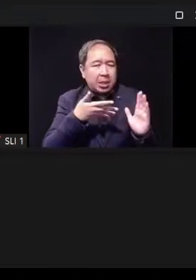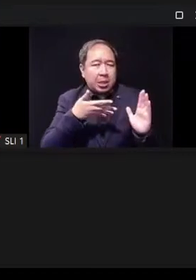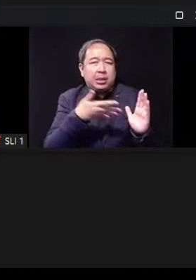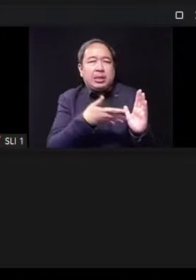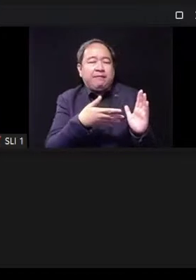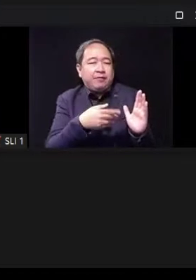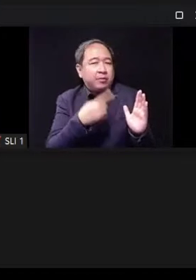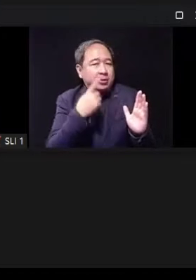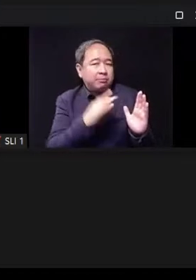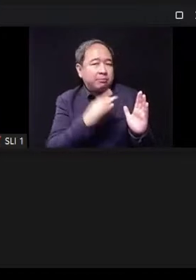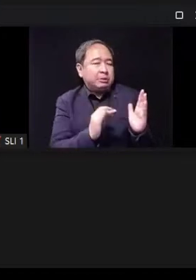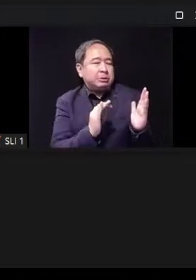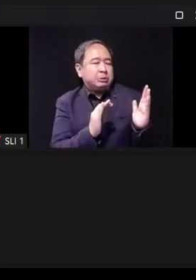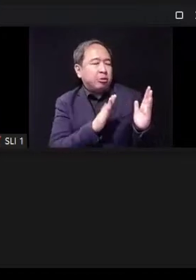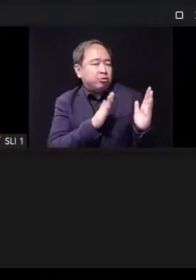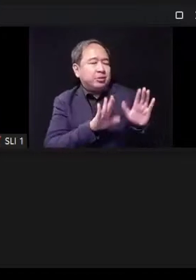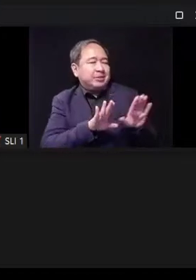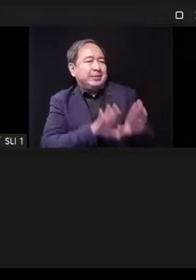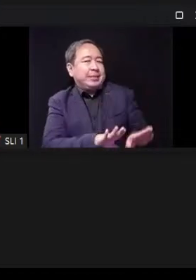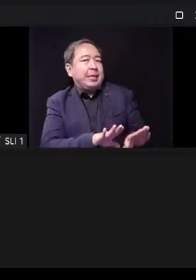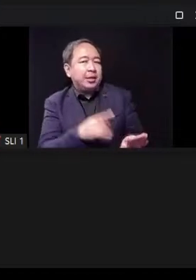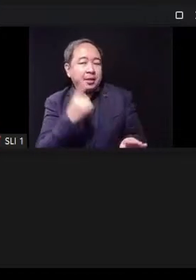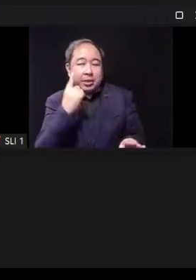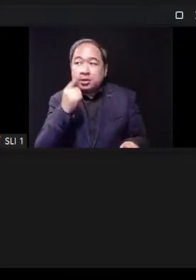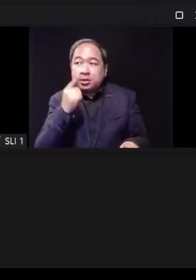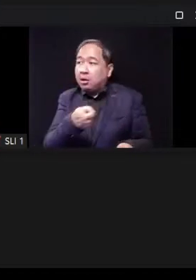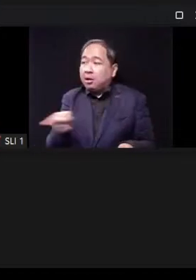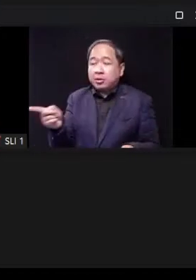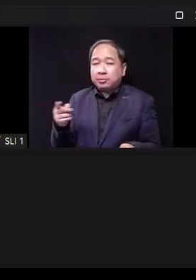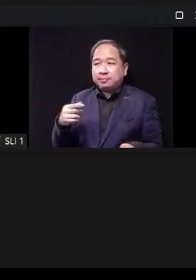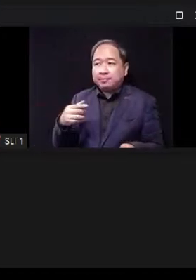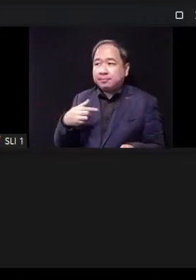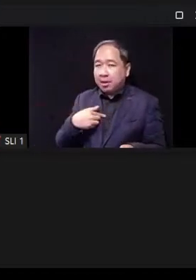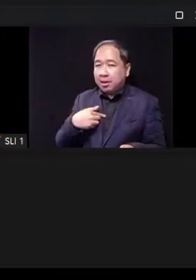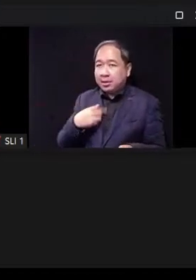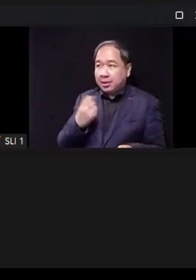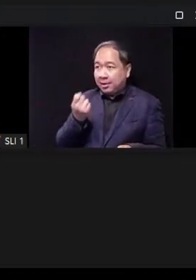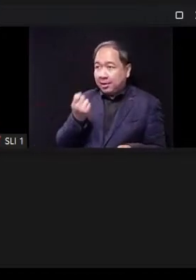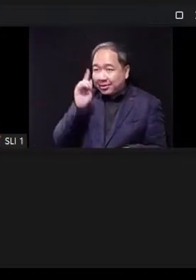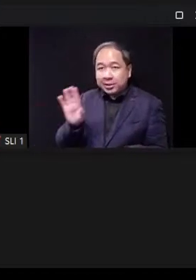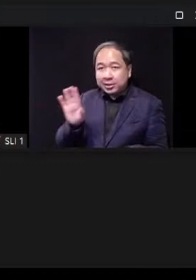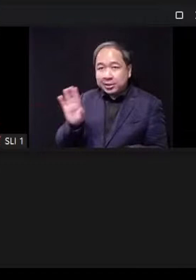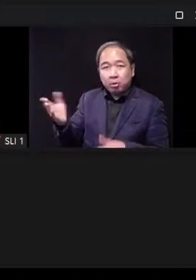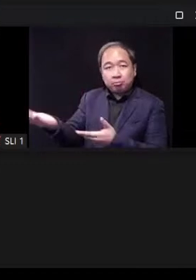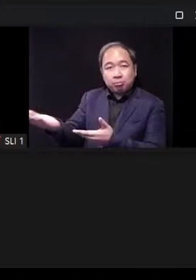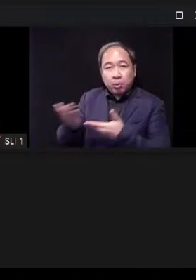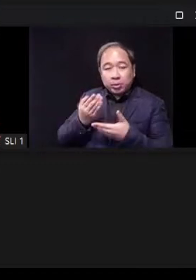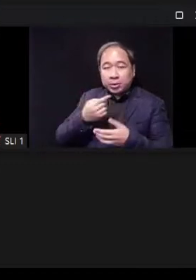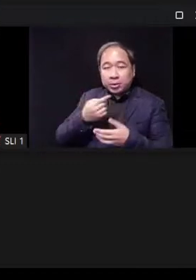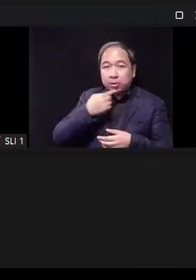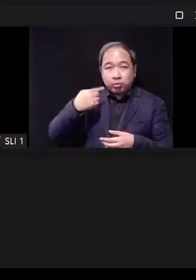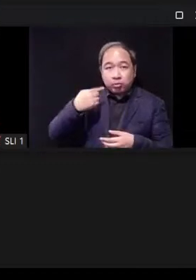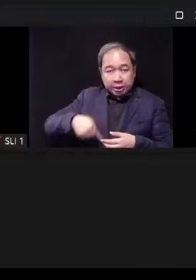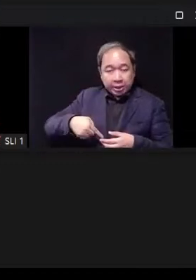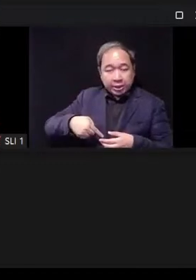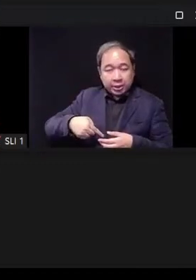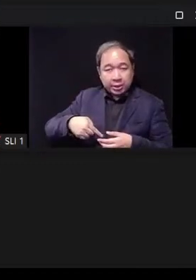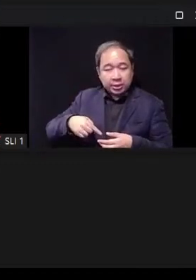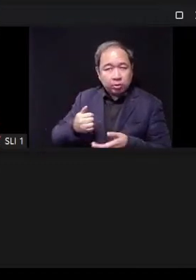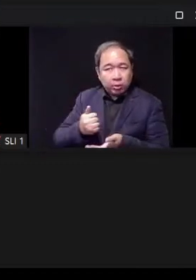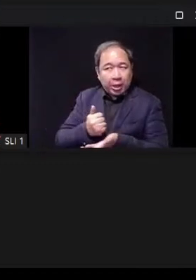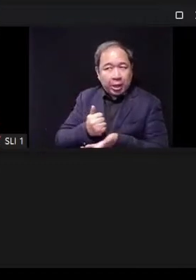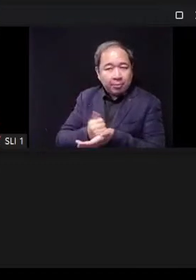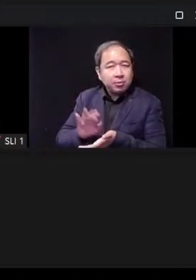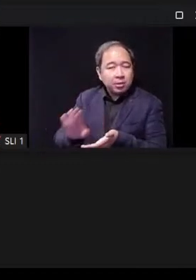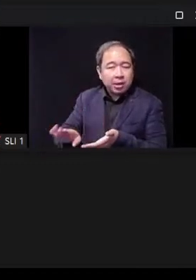and positions of the member states, which I think, if I'm understanding my distinguished colleague from the Russian Federation, helps address their concern, which